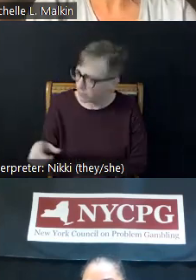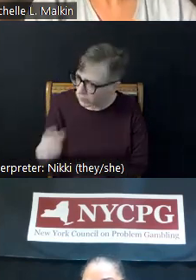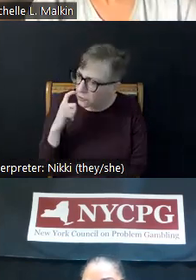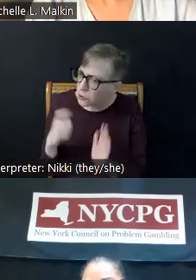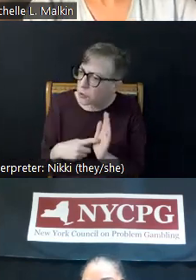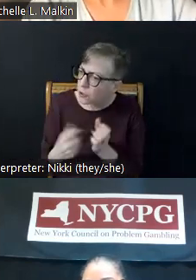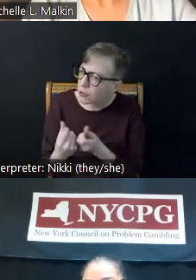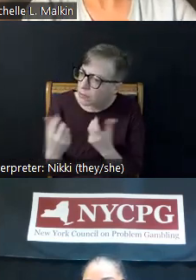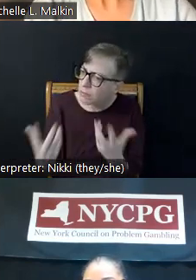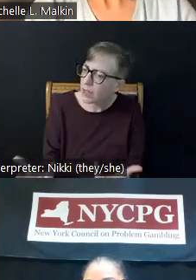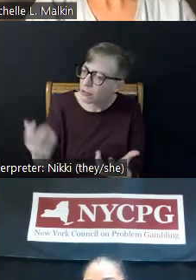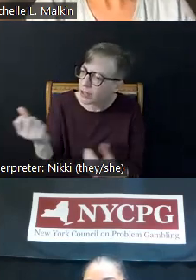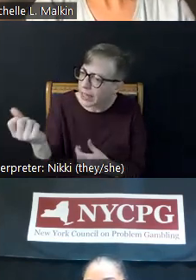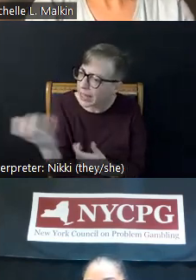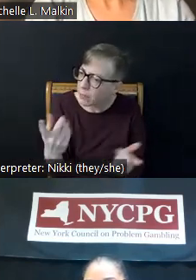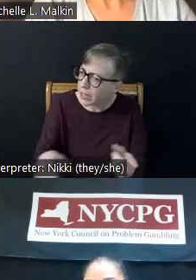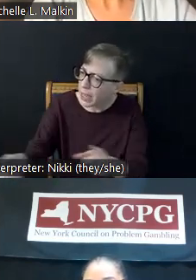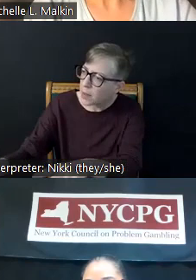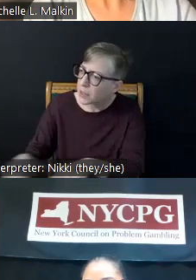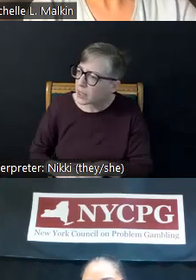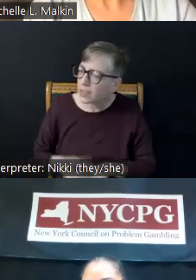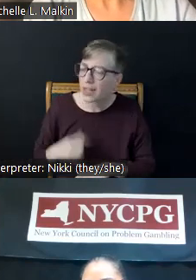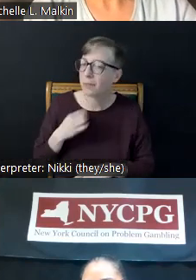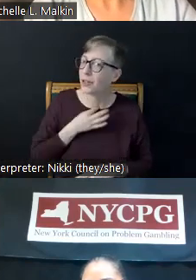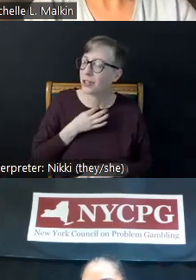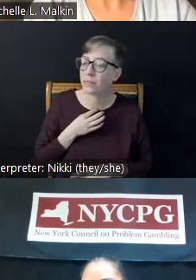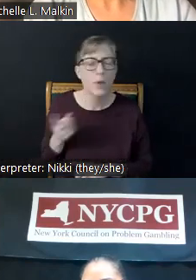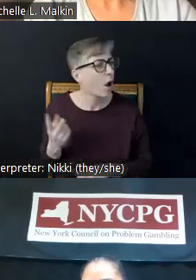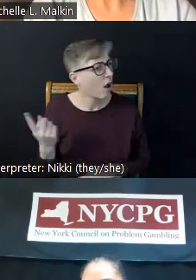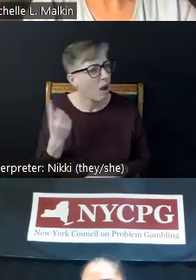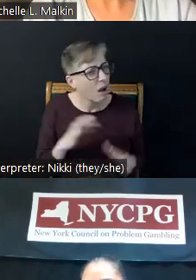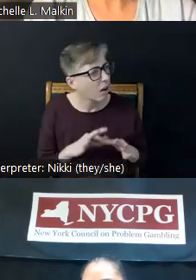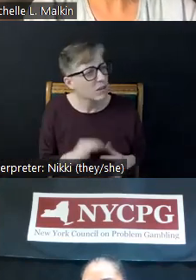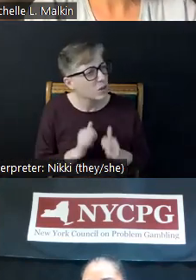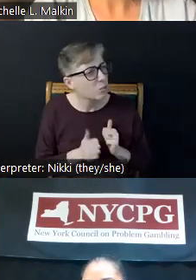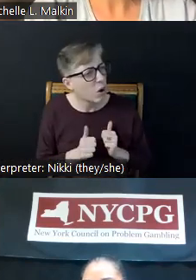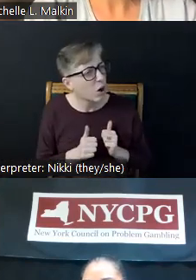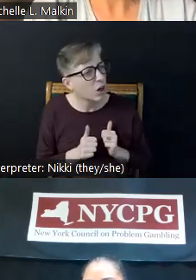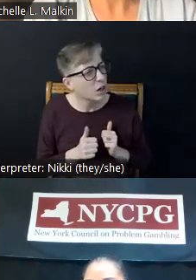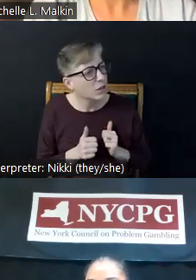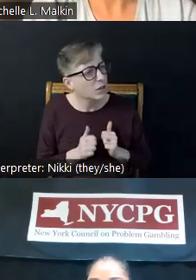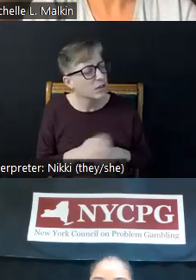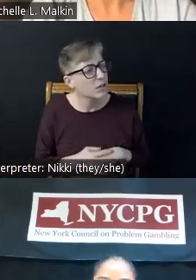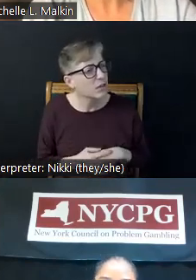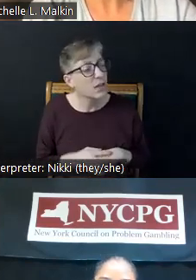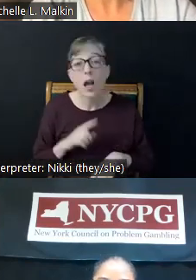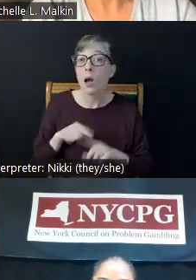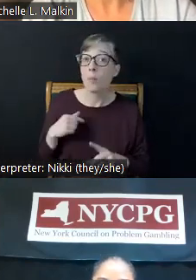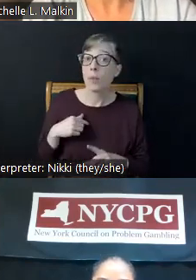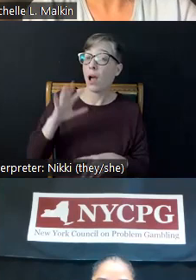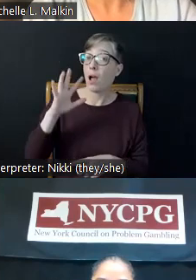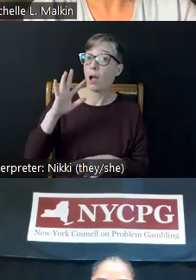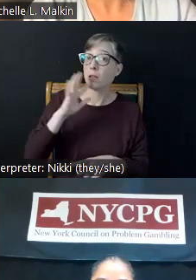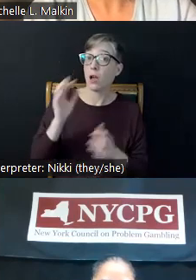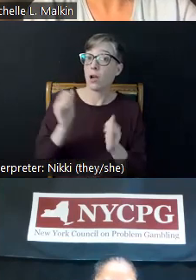going on? Because I'm just kind of curious. And they often say, oh, it's always about sports. But when I've talked with places that are women's